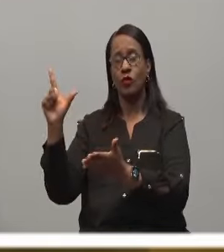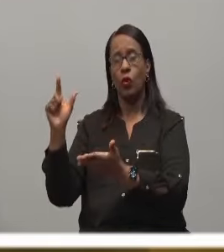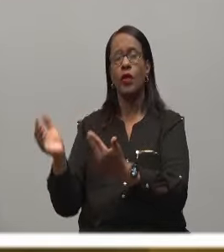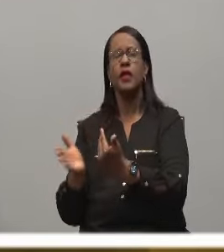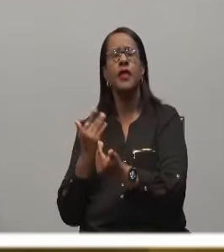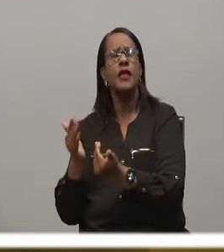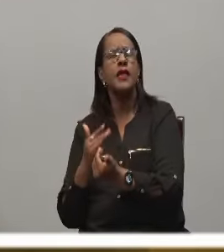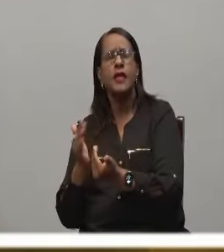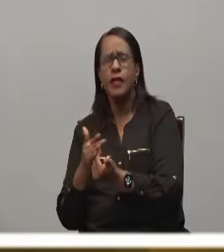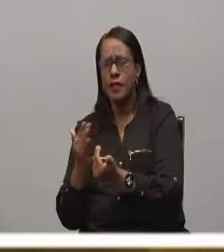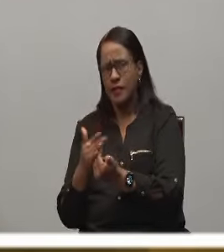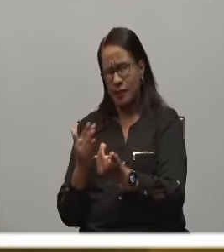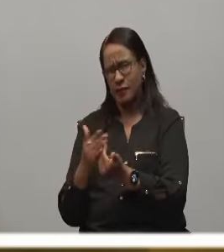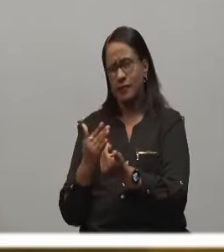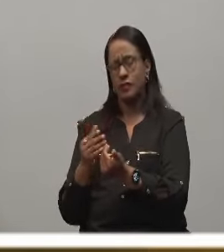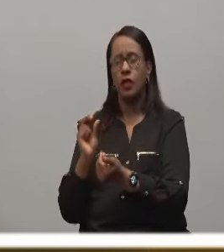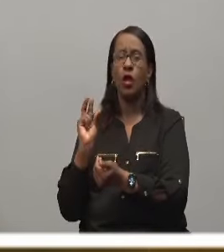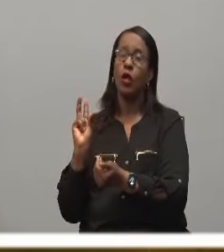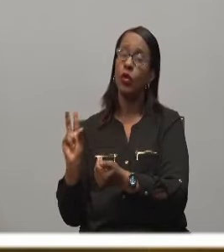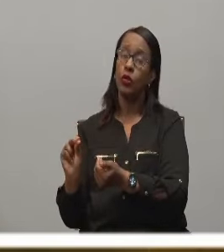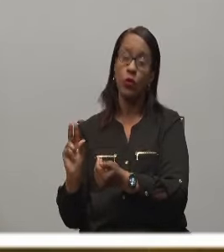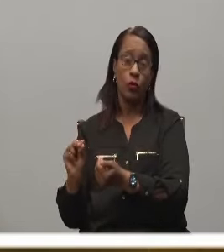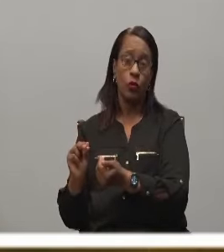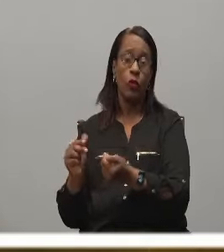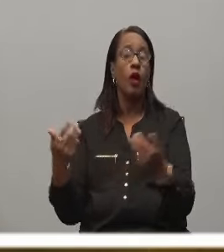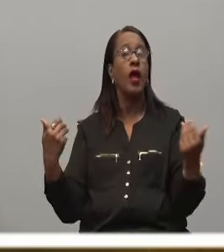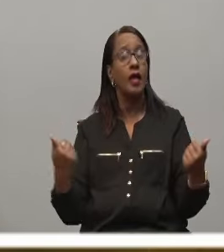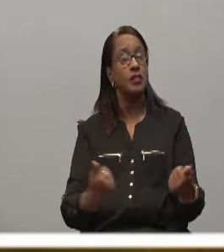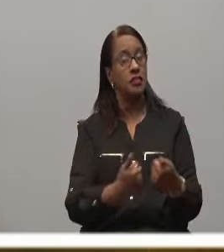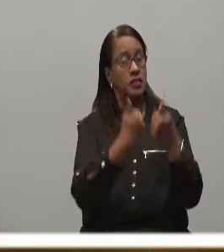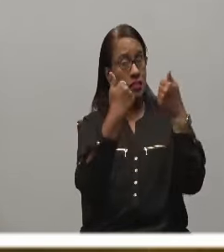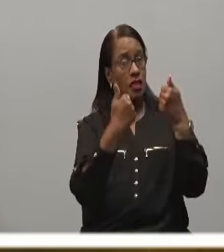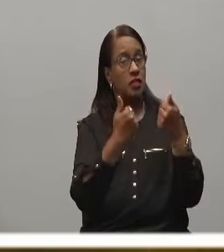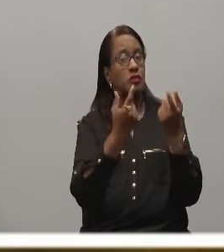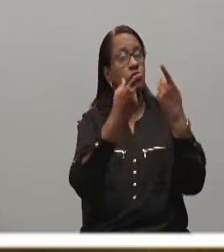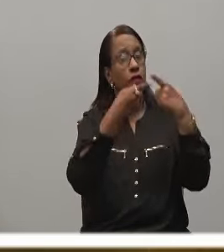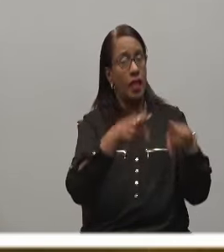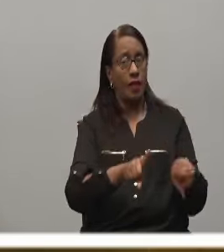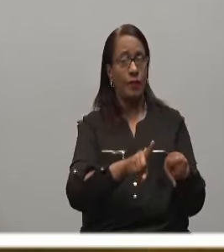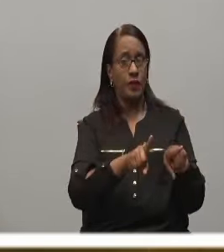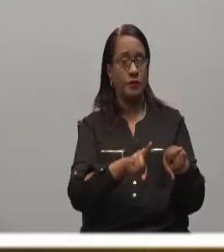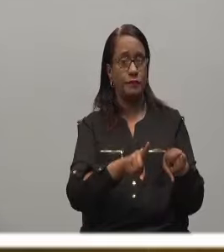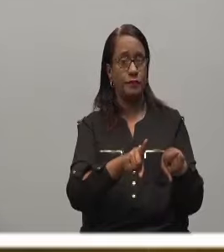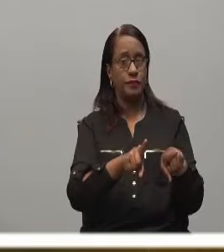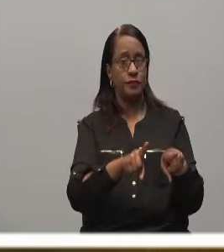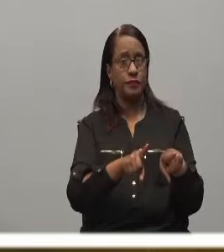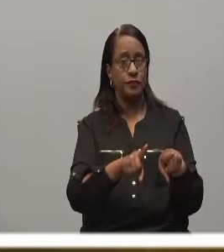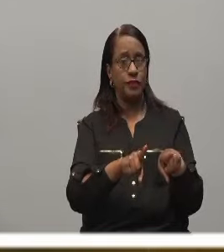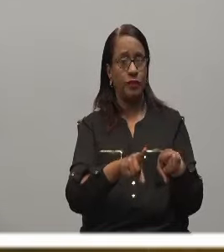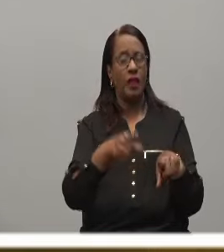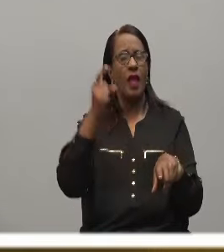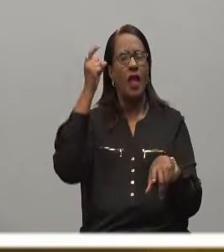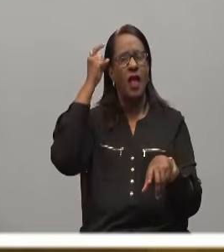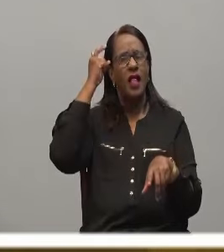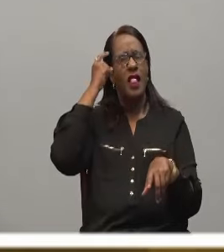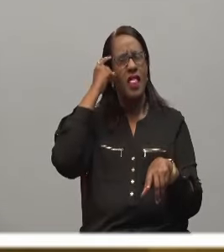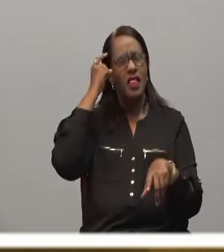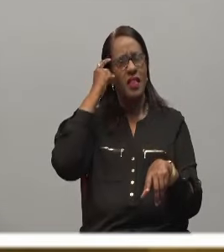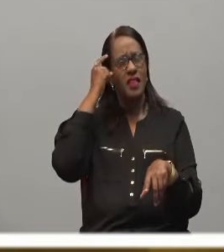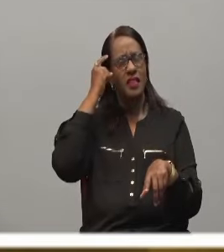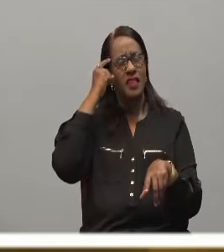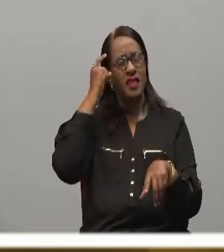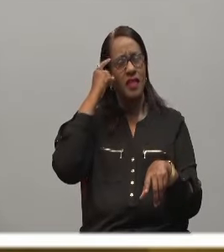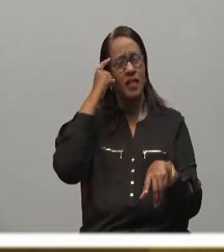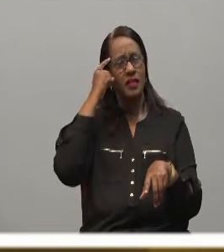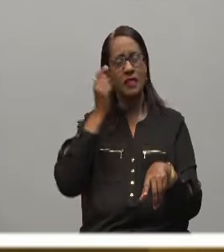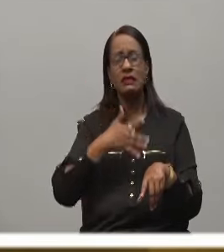you desire to serve the Lord, all of a sudden, all kinds of things that you never thought problems before